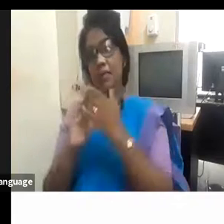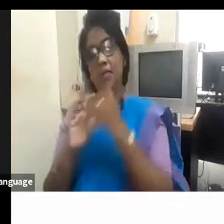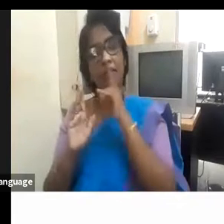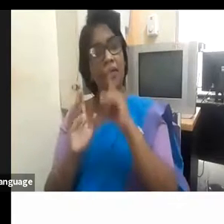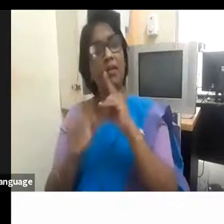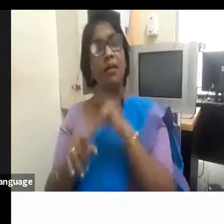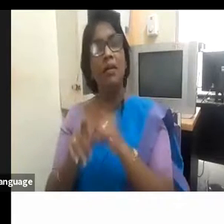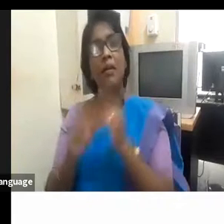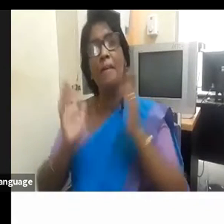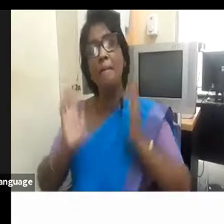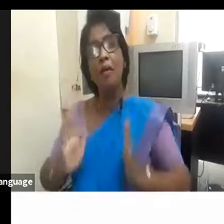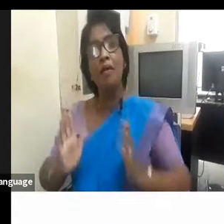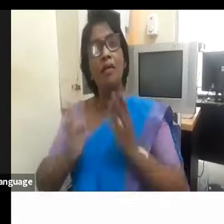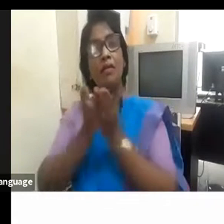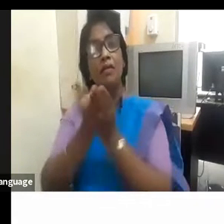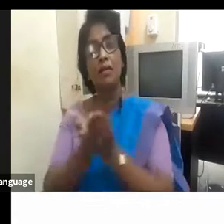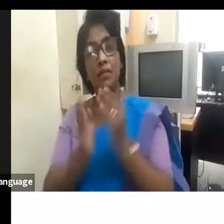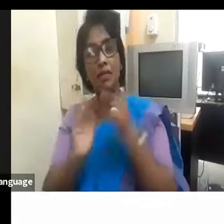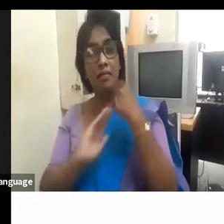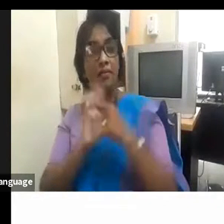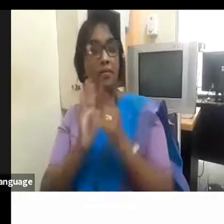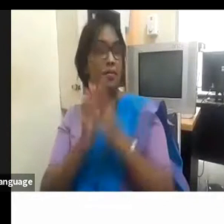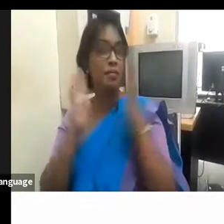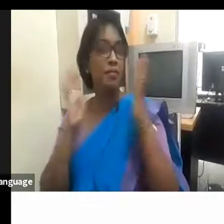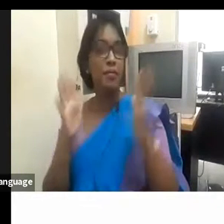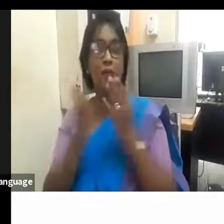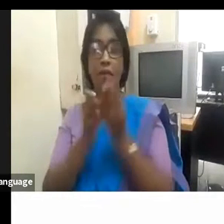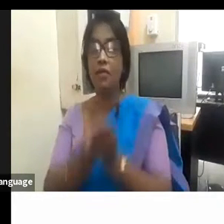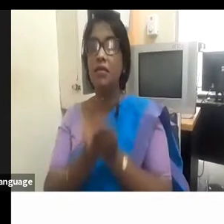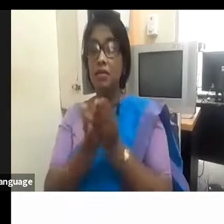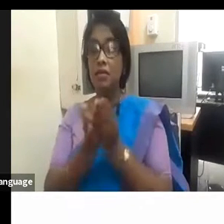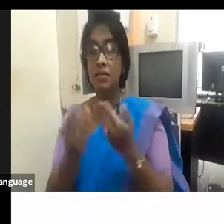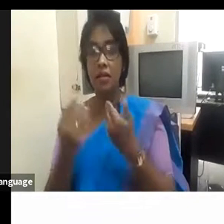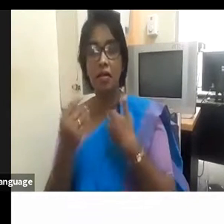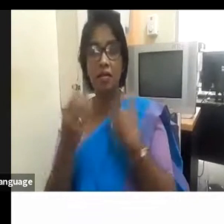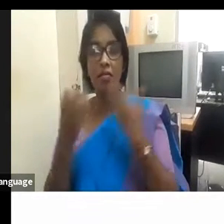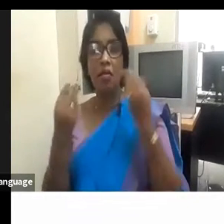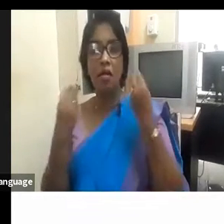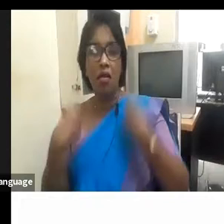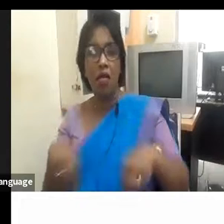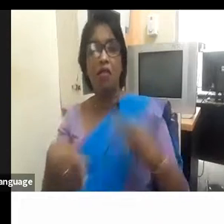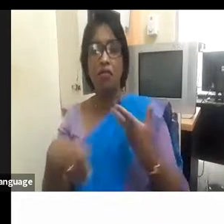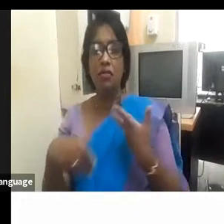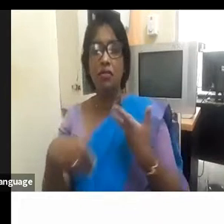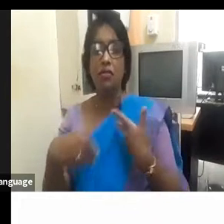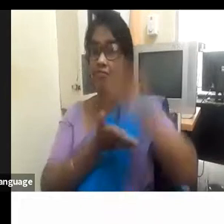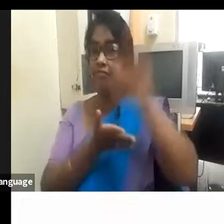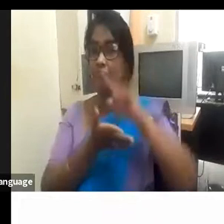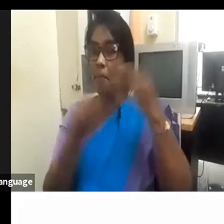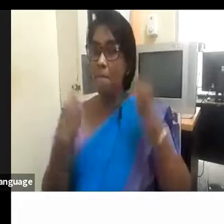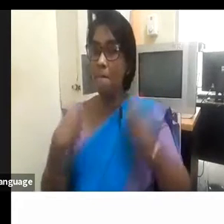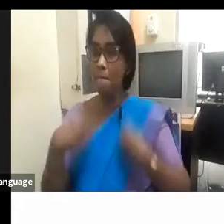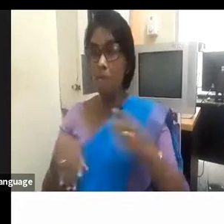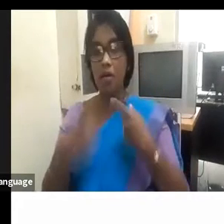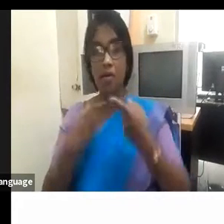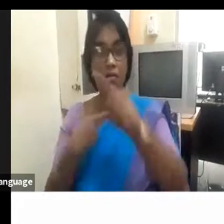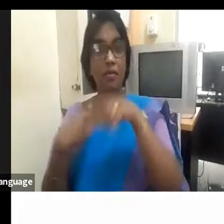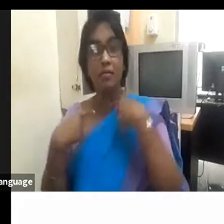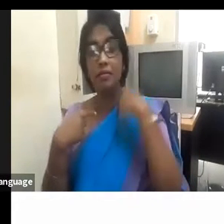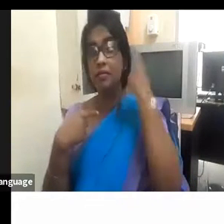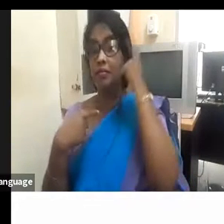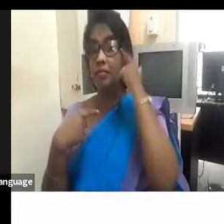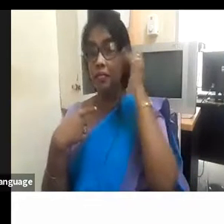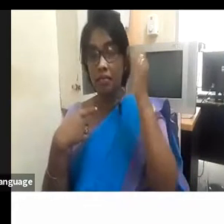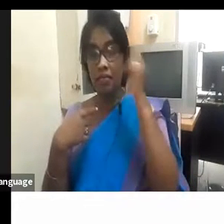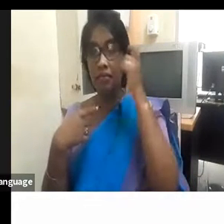lose that, we are going to be threatened. But then remember that it's up to us to change. That's why I said the leadership needs